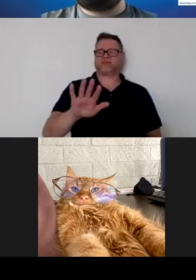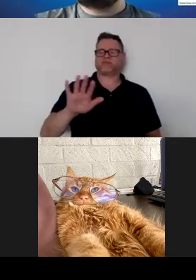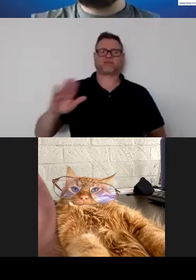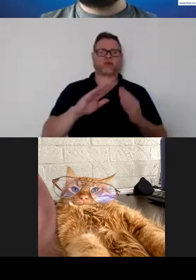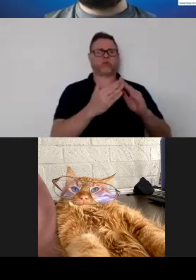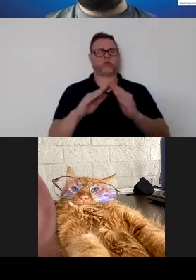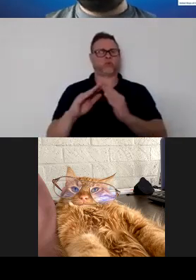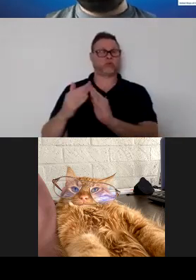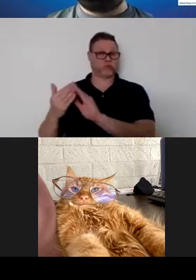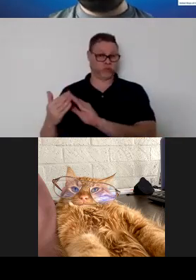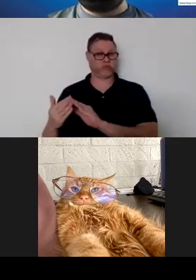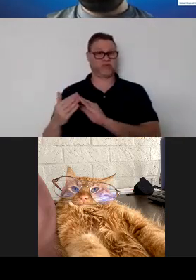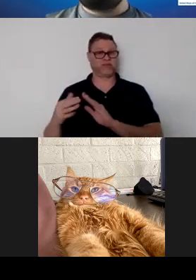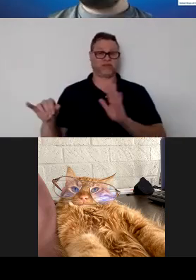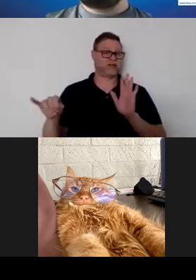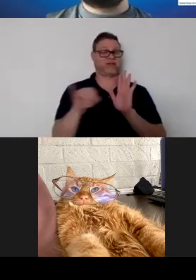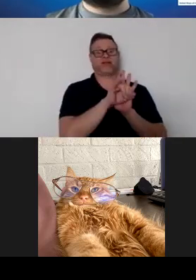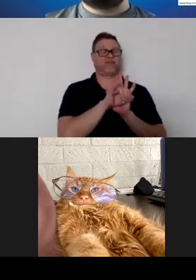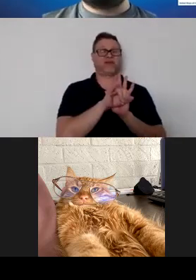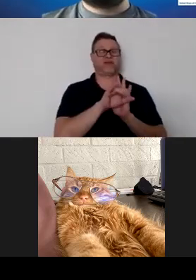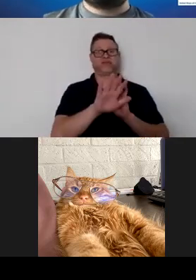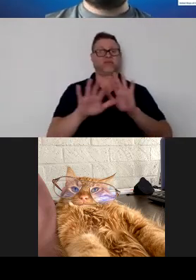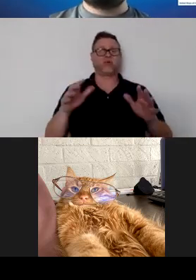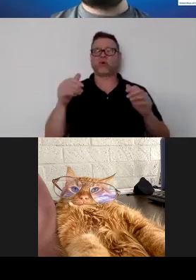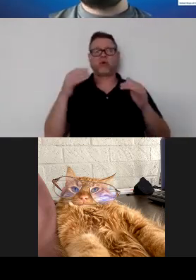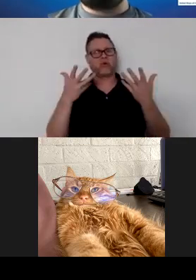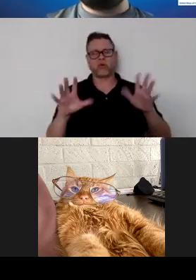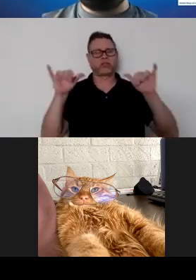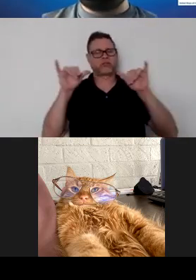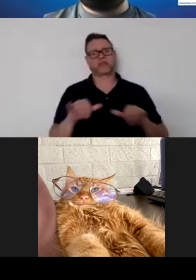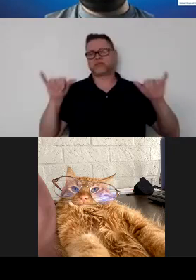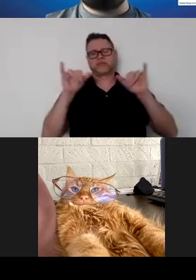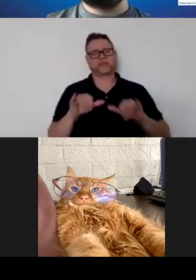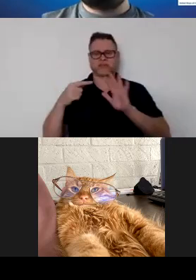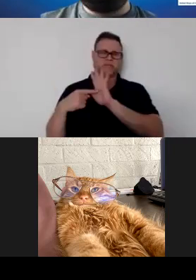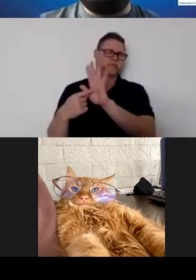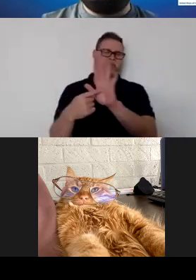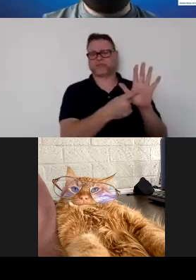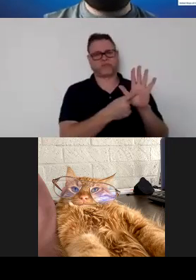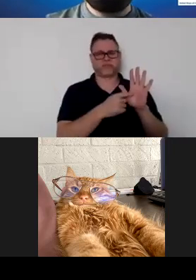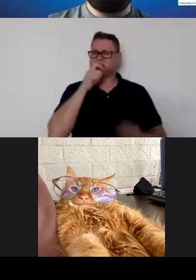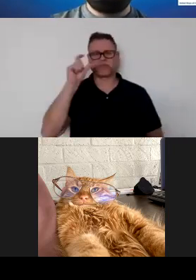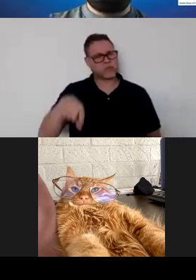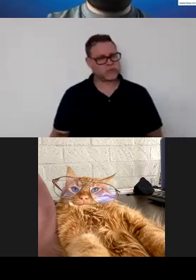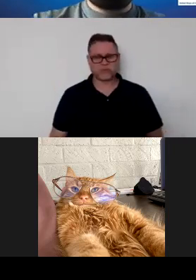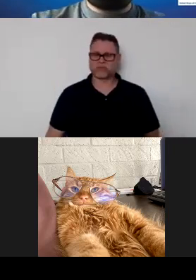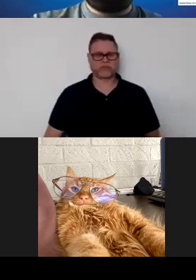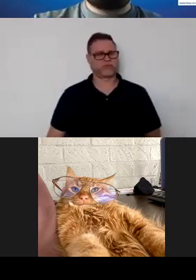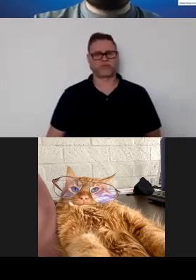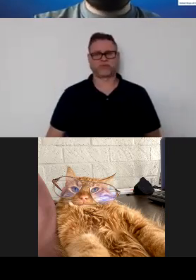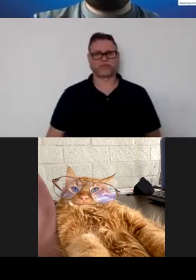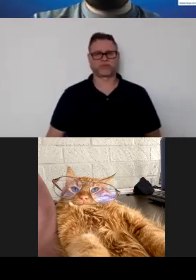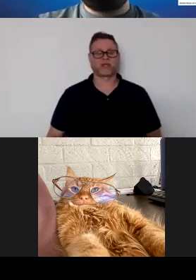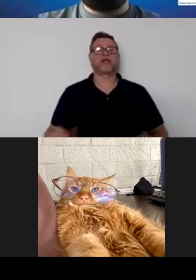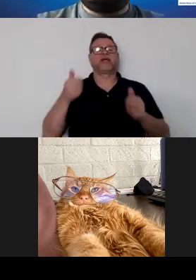communities that are doing the identification. We don't want a cookie cutter approach. We don't want every model to look the same because they shouldn't. Now, while